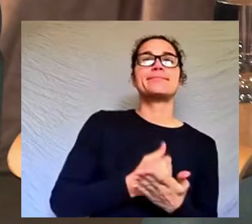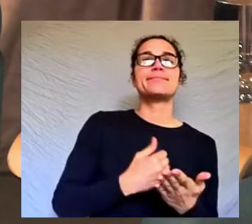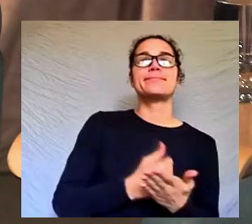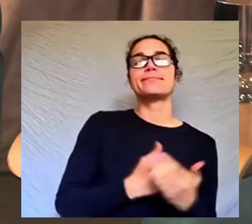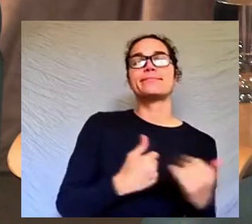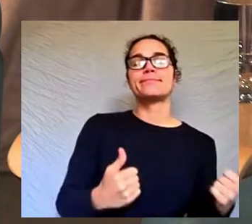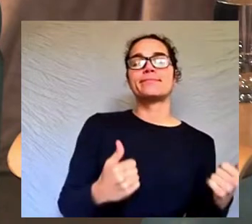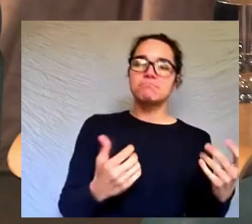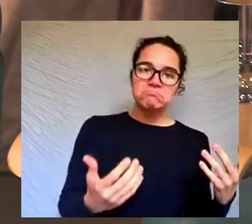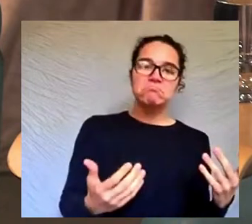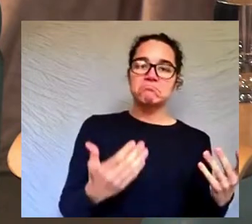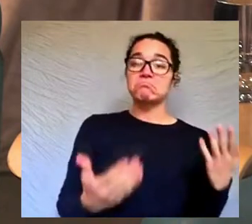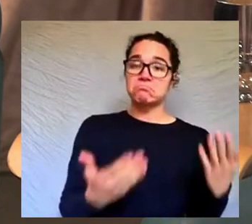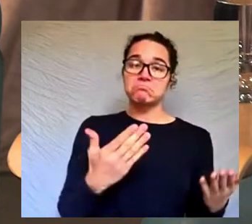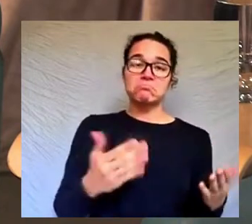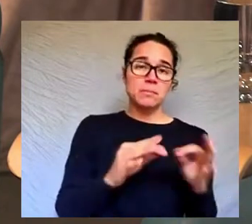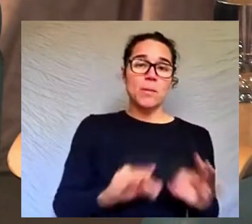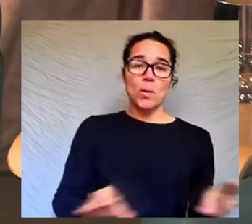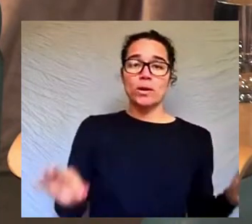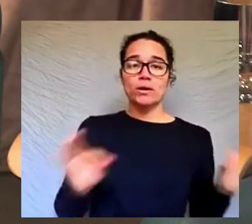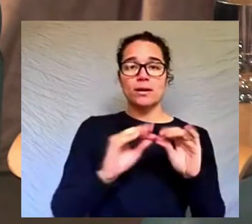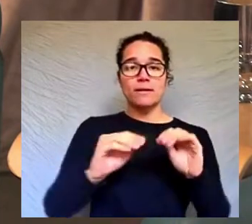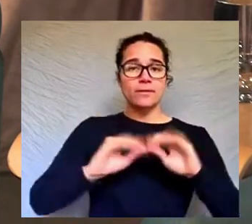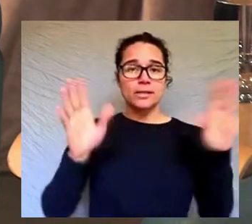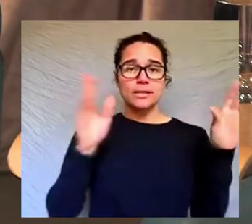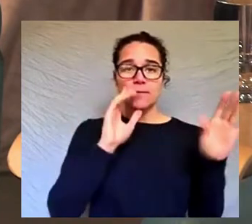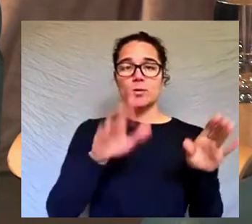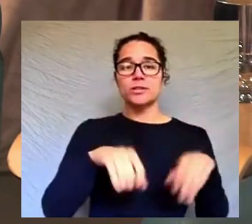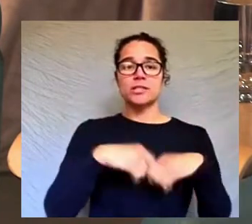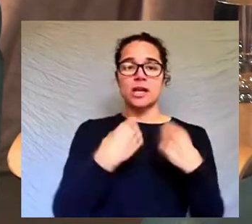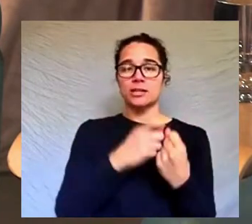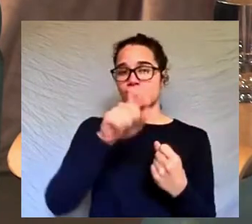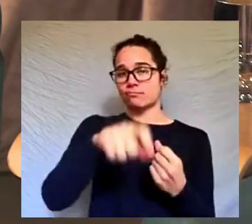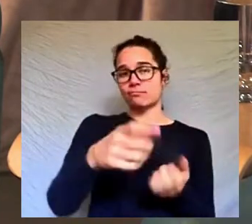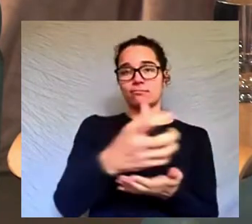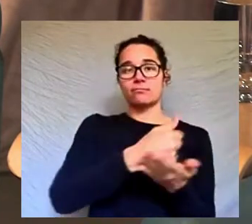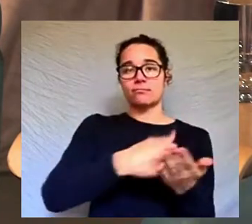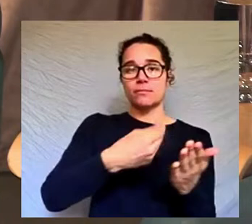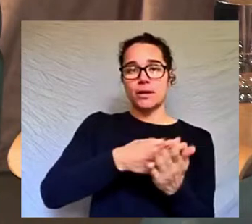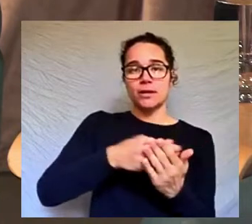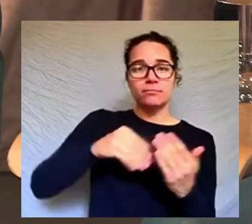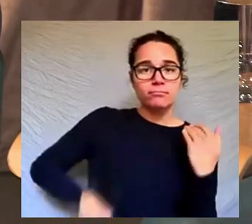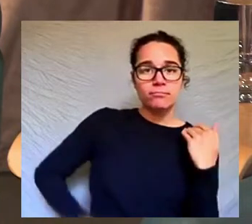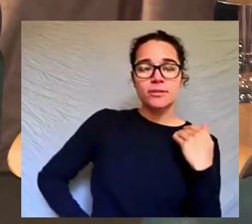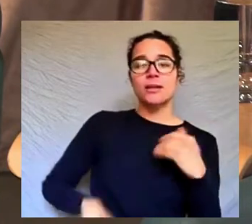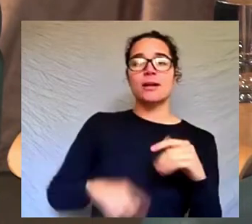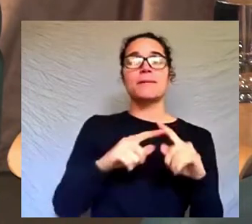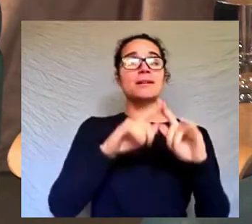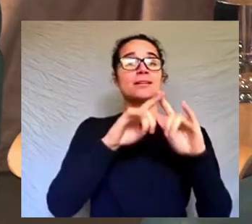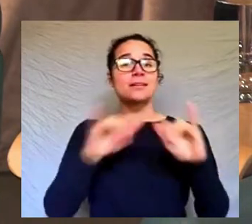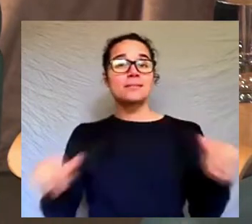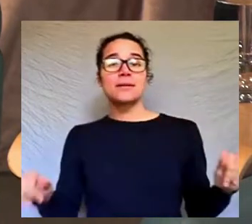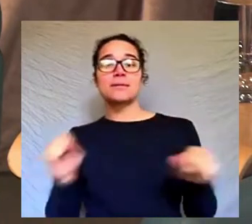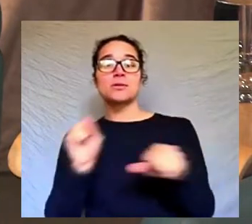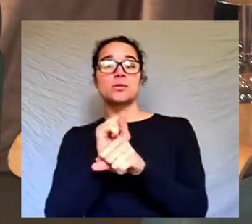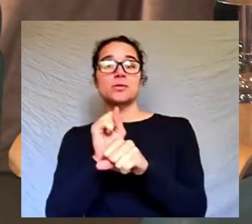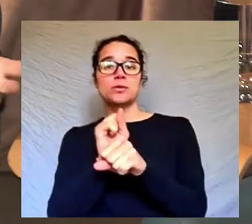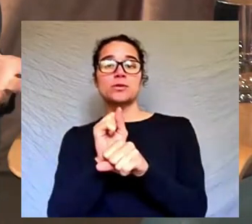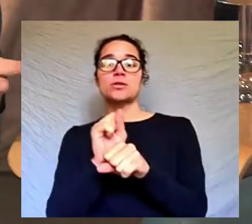is critical, obviously, to our society, but more important is the work you do when you're not being paid. I